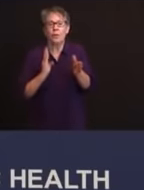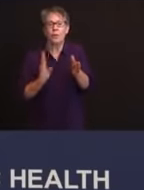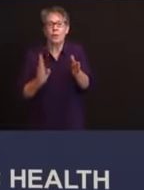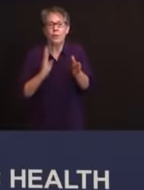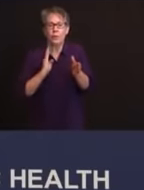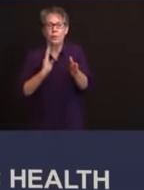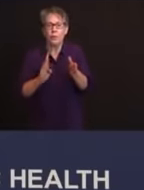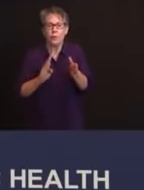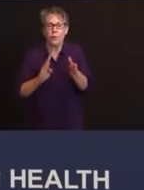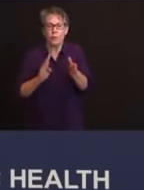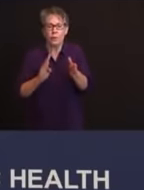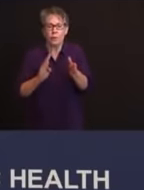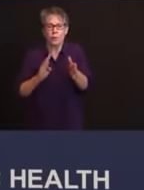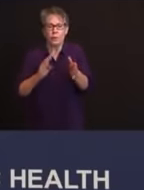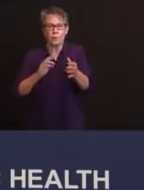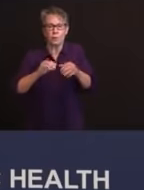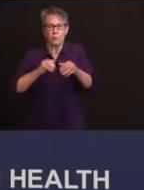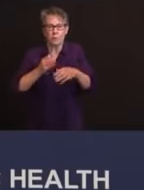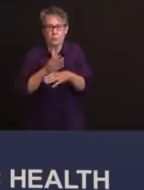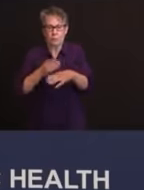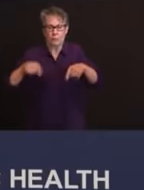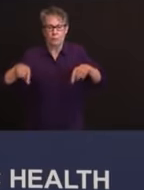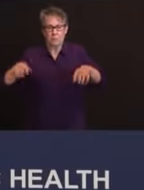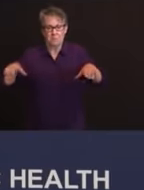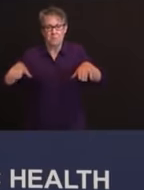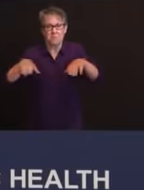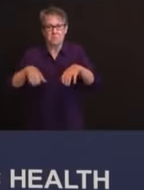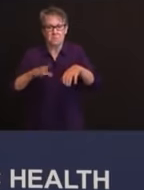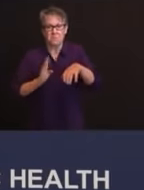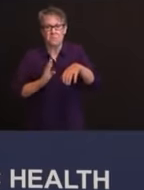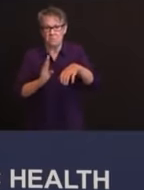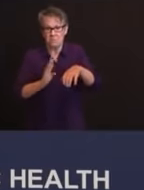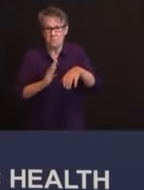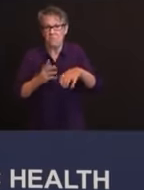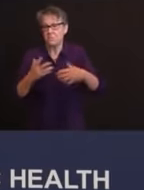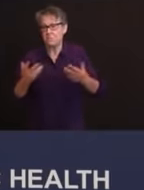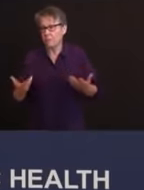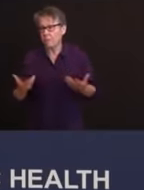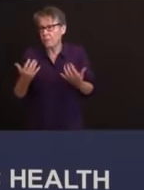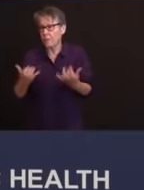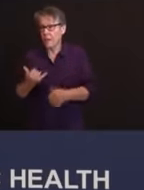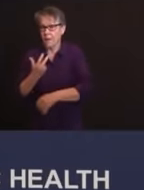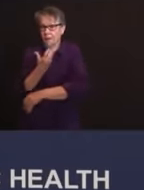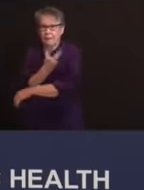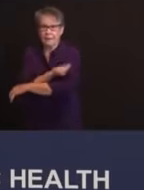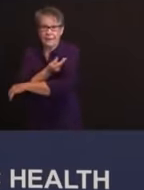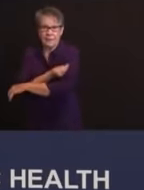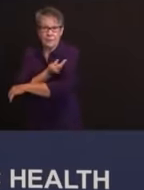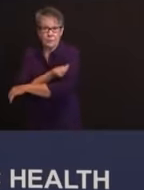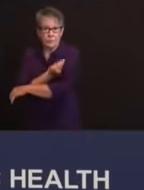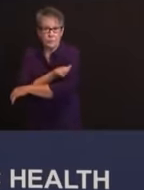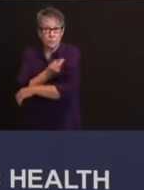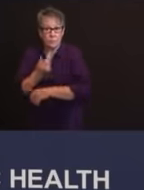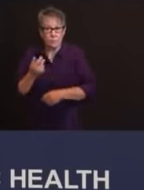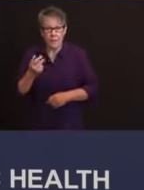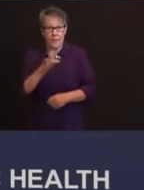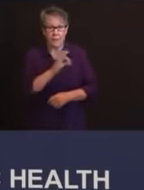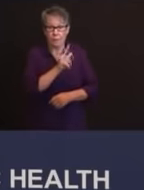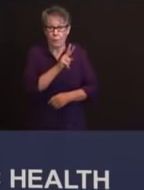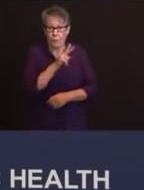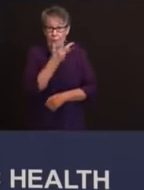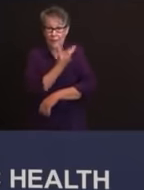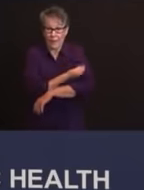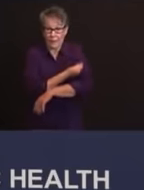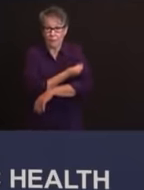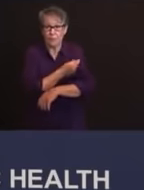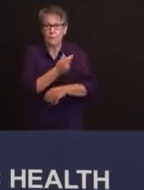did an interview this morning, and as I was about to answer it, I think they had influenza on average at 60 to 70% effectiveness.